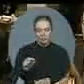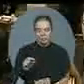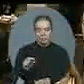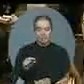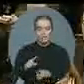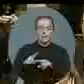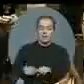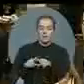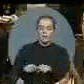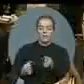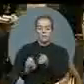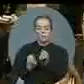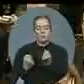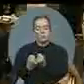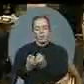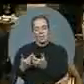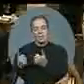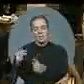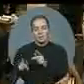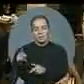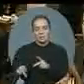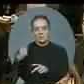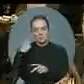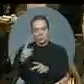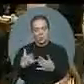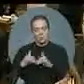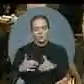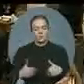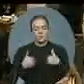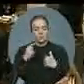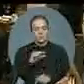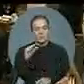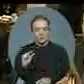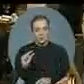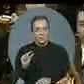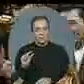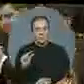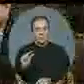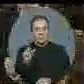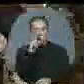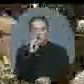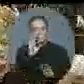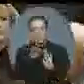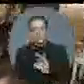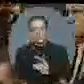he has the responsibility not to hide behind parliamentary niceties or deals, but to go to the people of Canada.